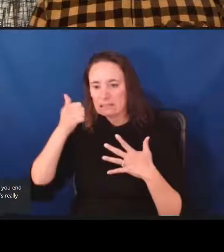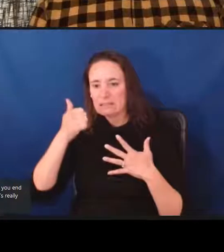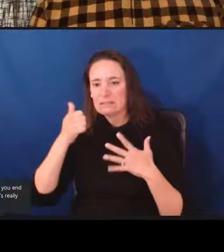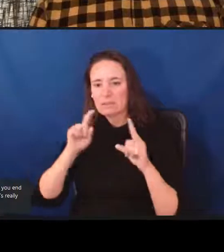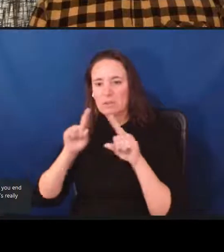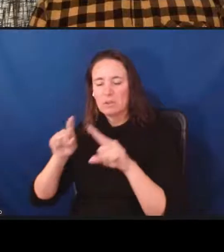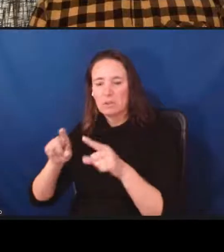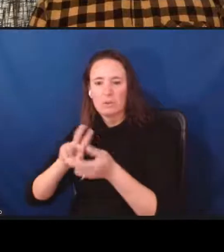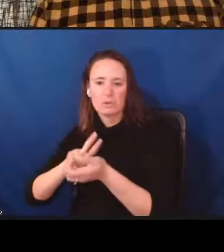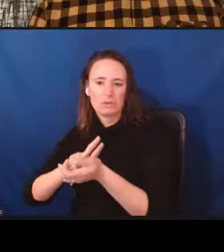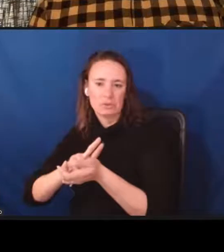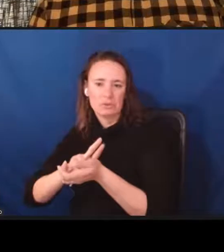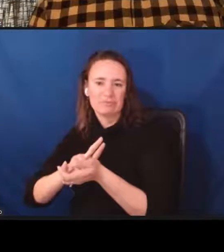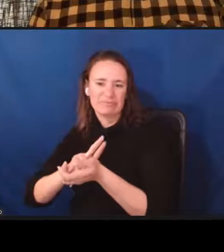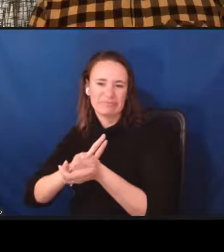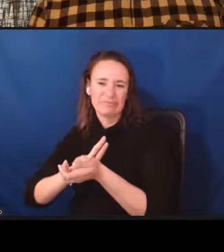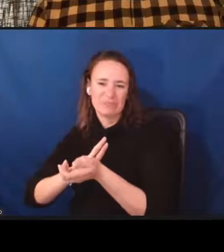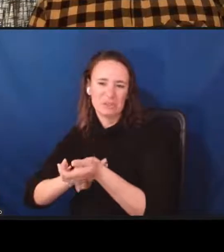to get out,